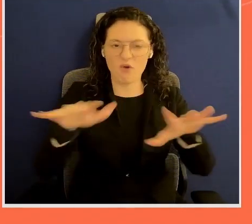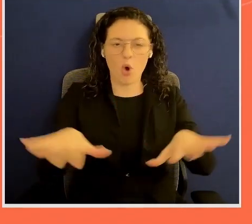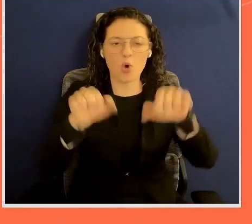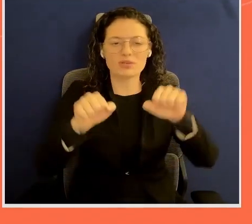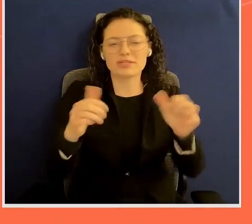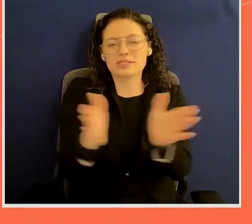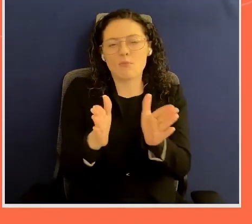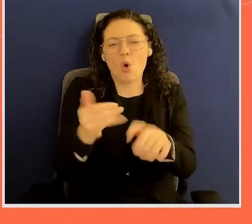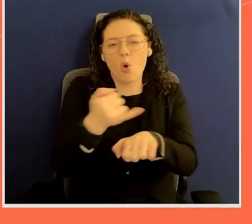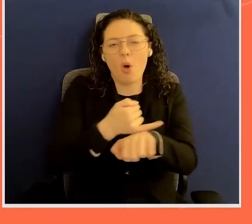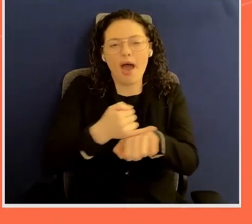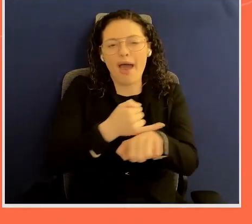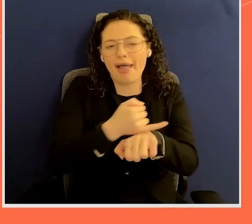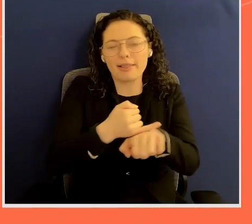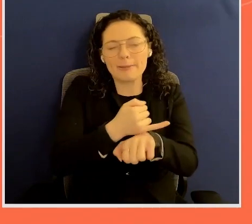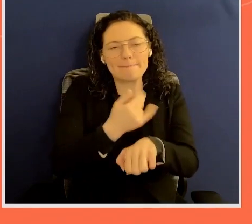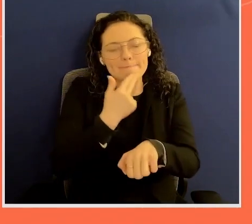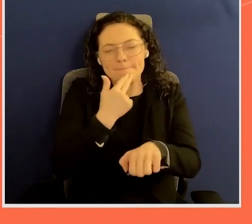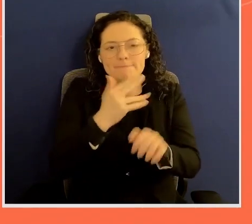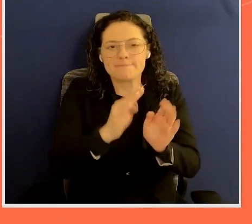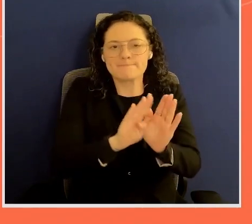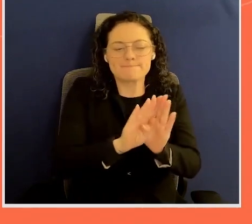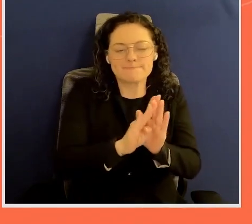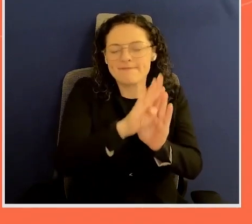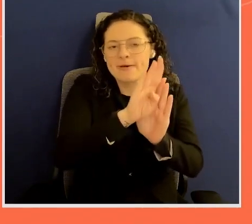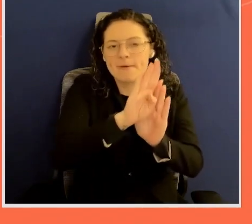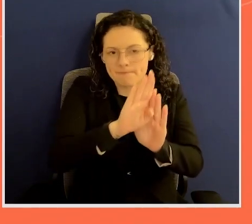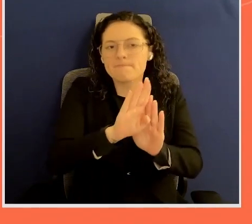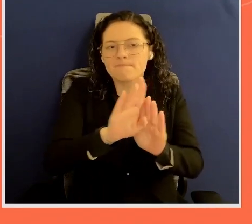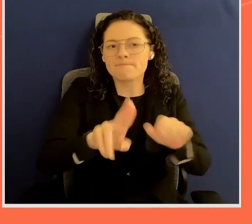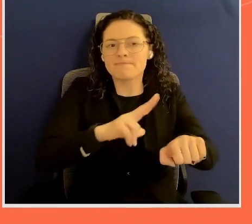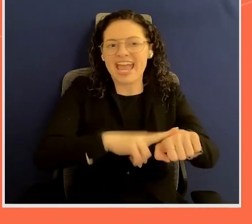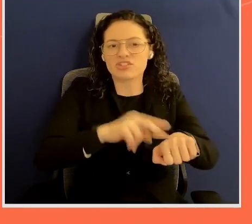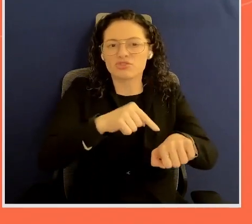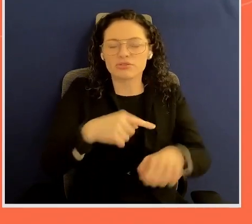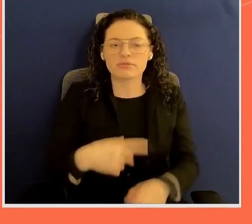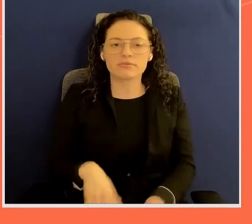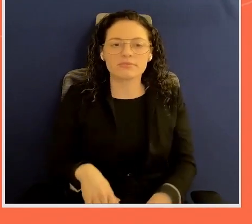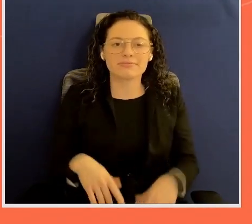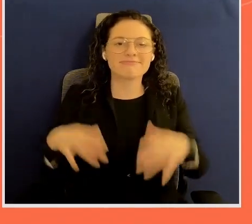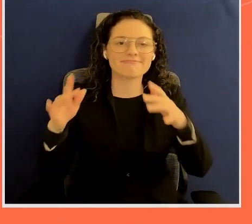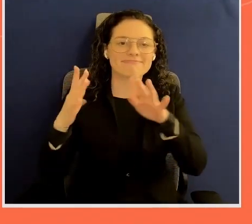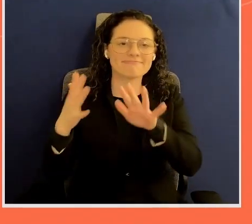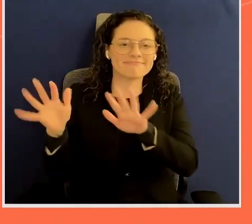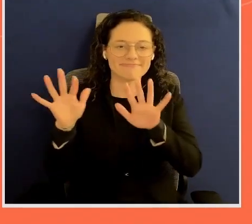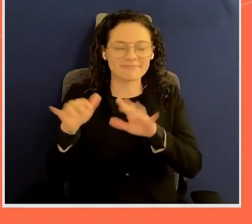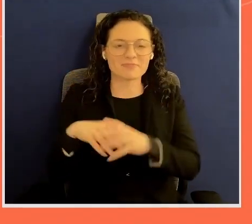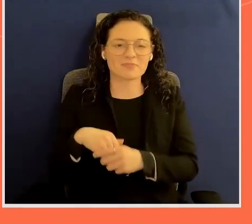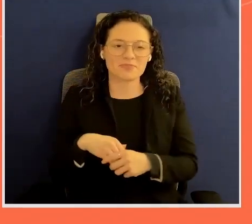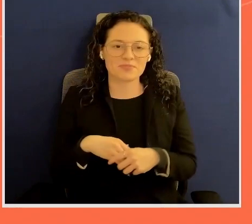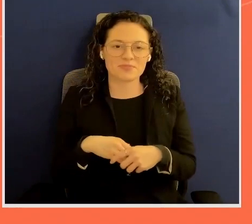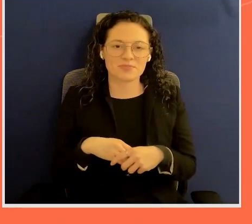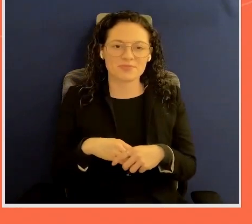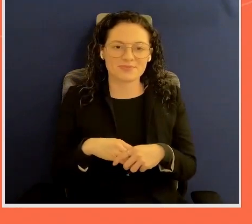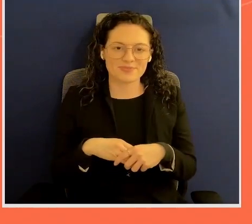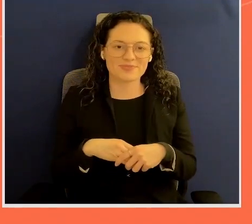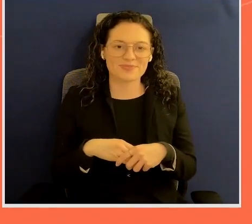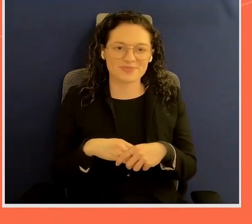lives, cultures, and economies are inherently shaped by the ocean as a provider and a